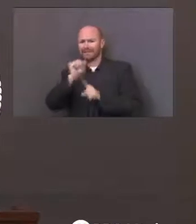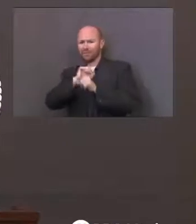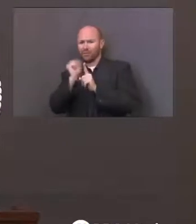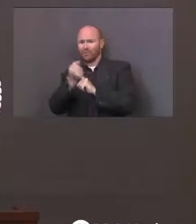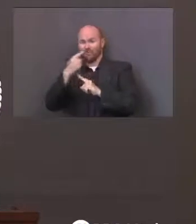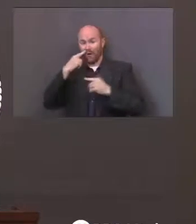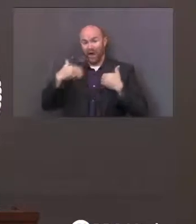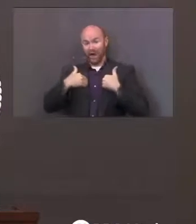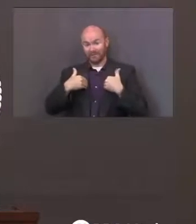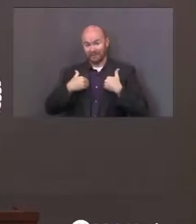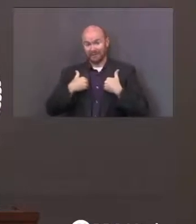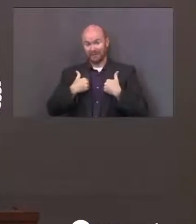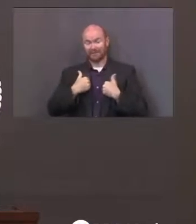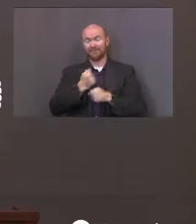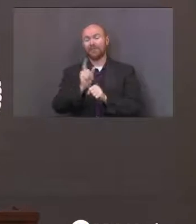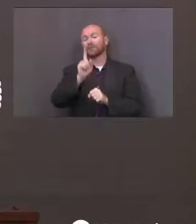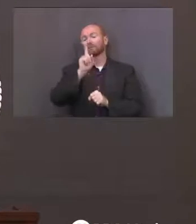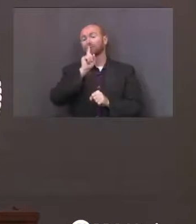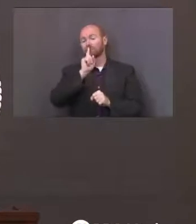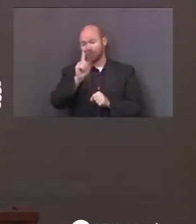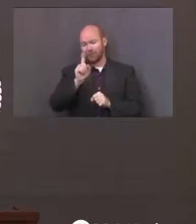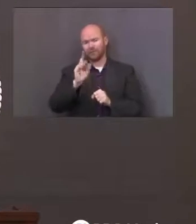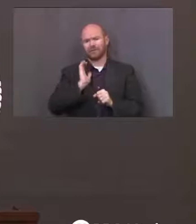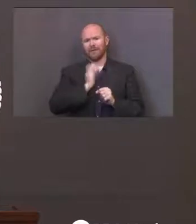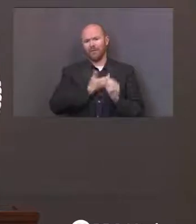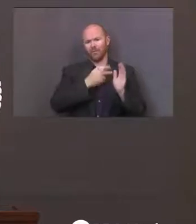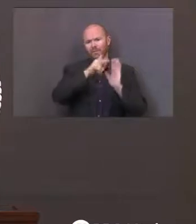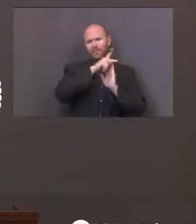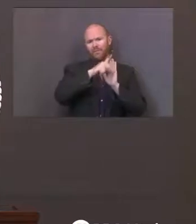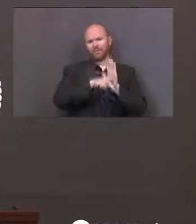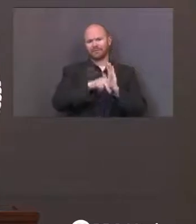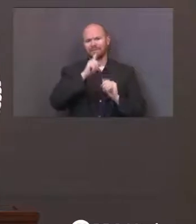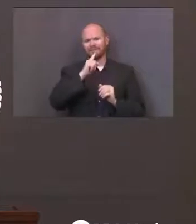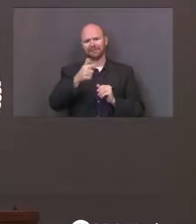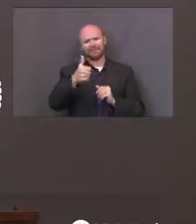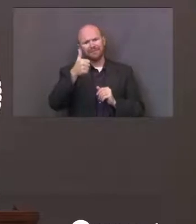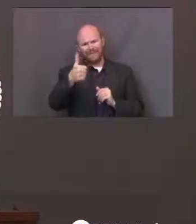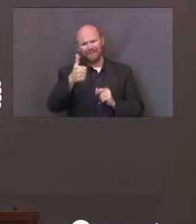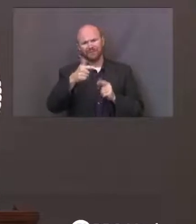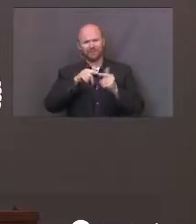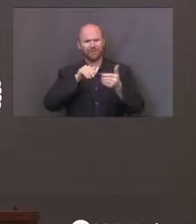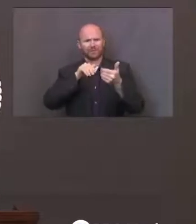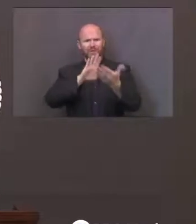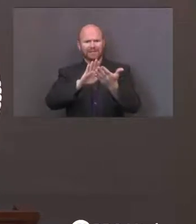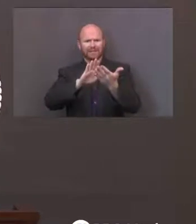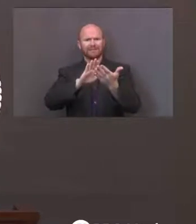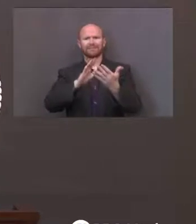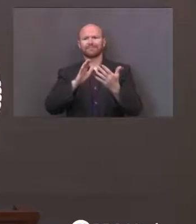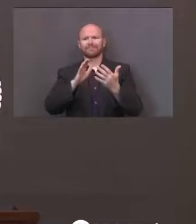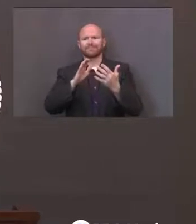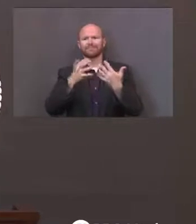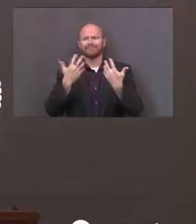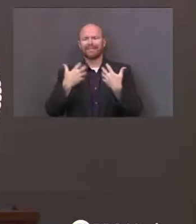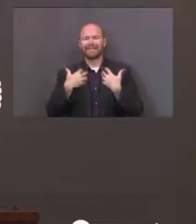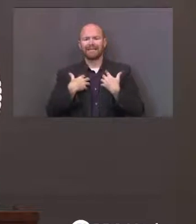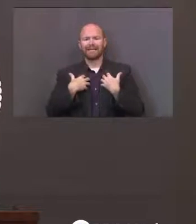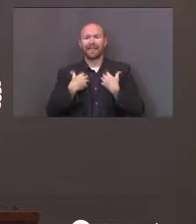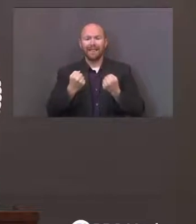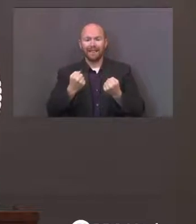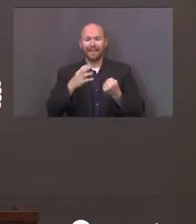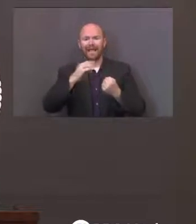the optimal policy for helping address the healthcare of as many people as we possibly